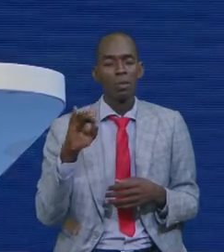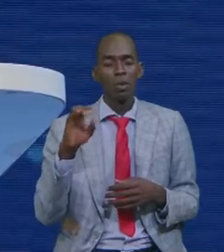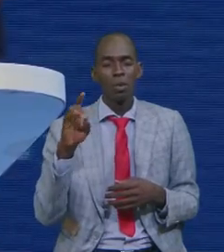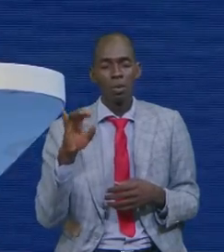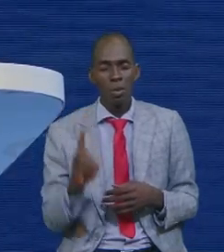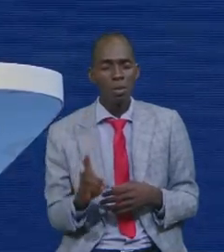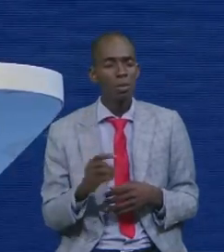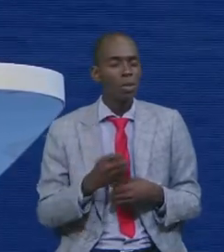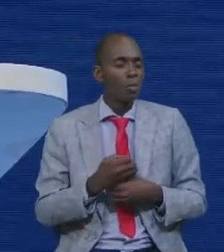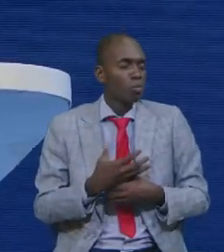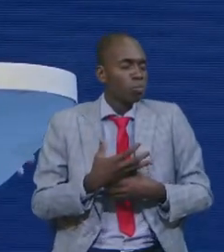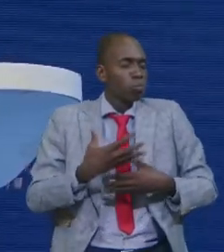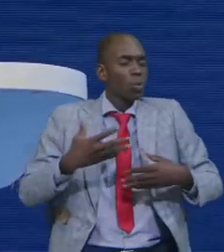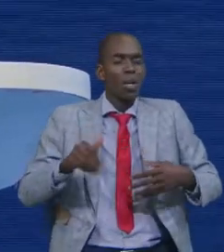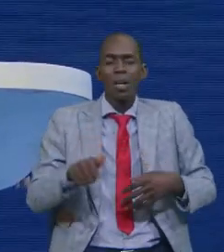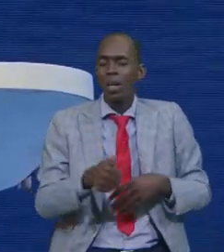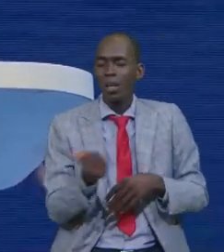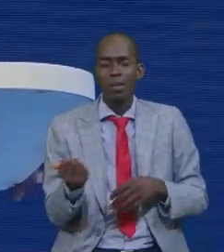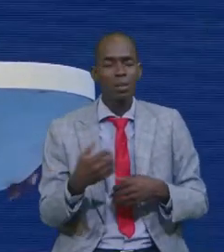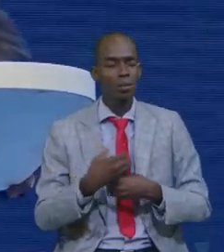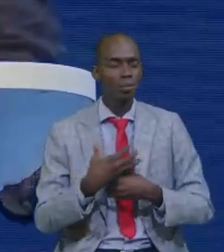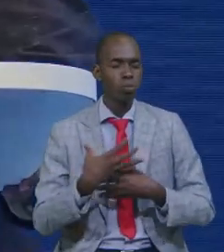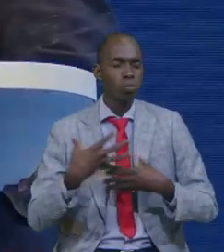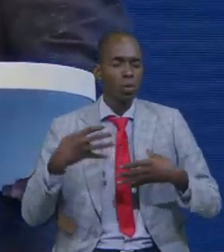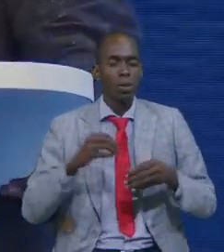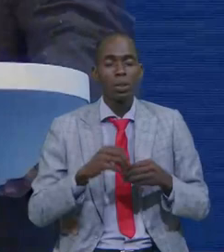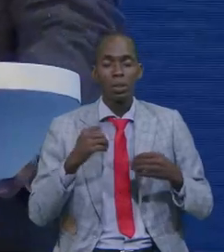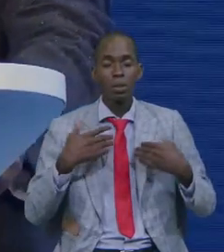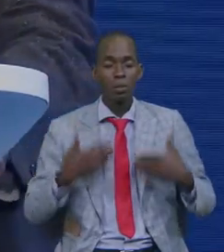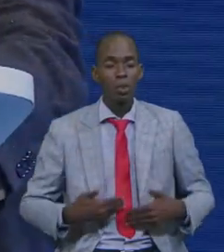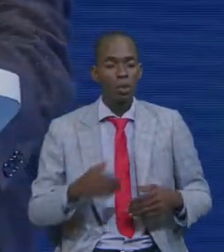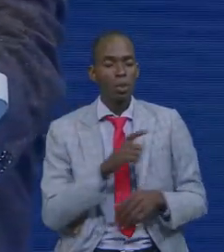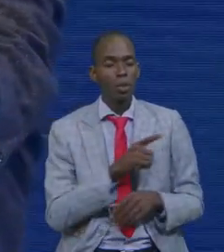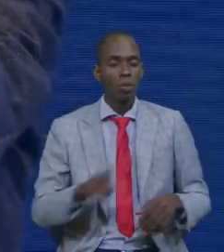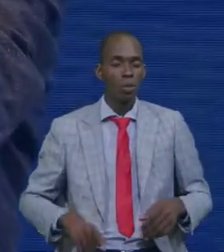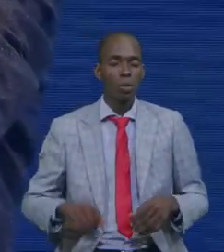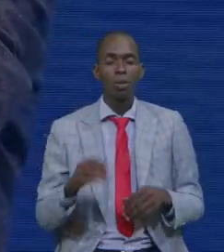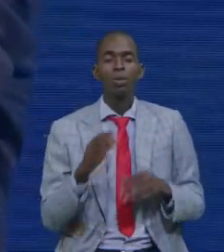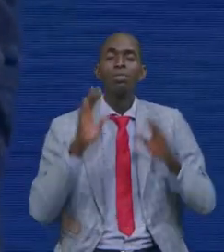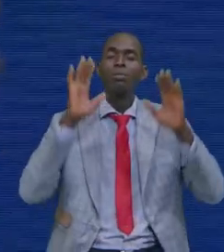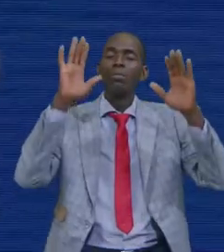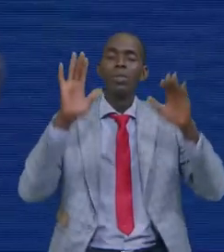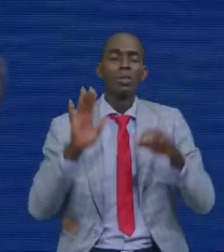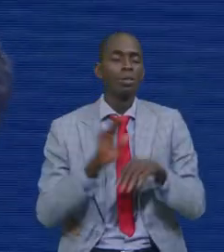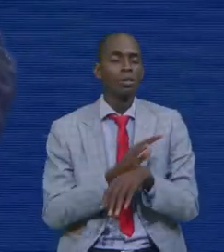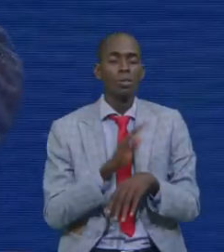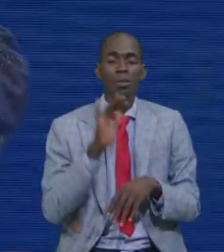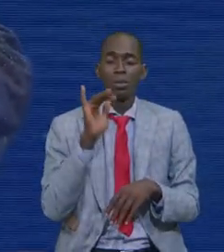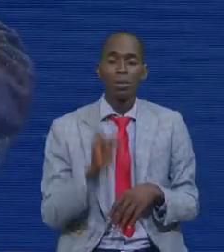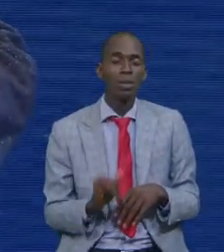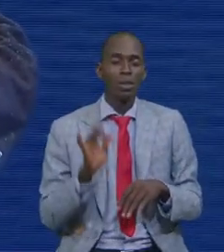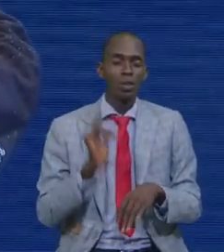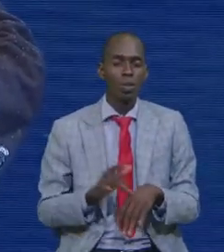elephantiasis, any swelling in the body, Lord, I pray miraculously. Touch them